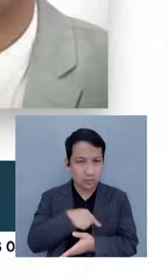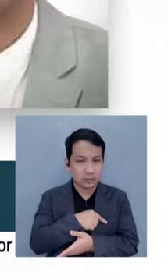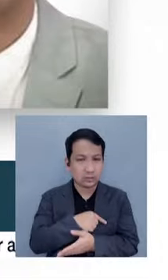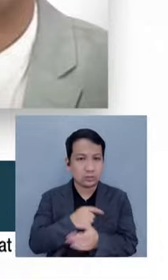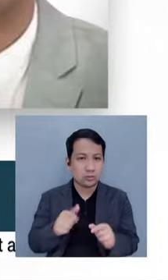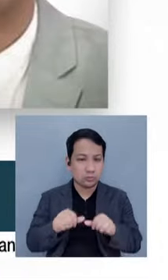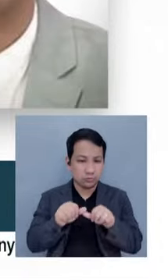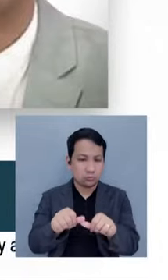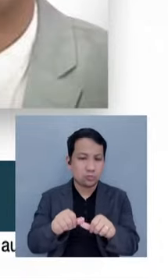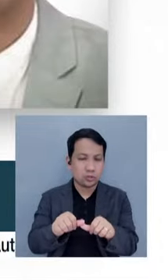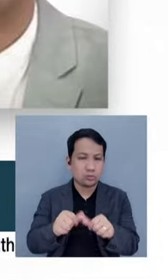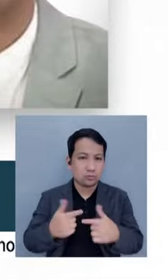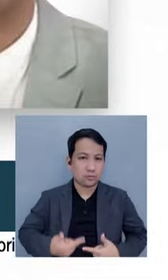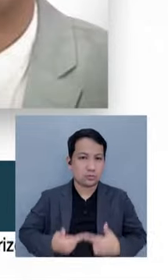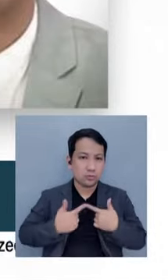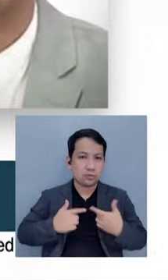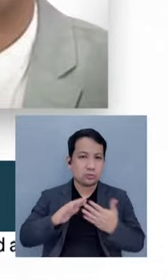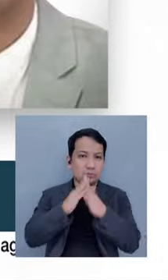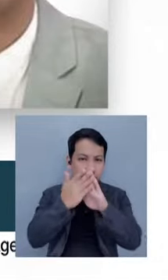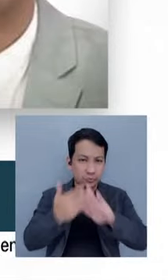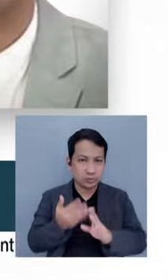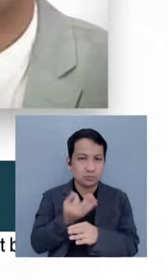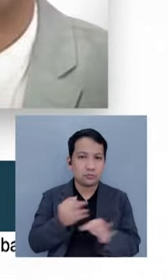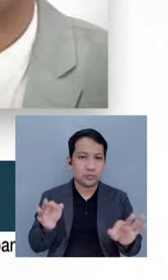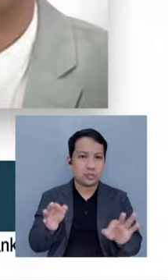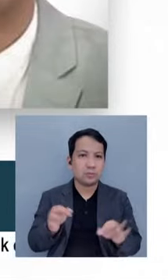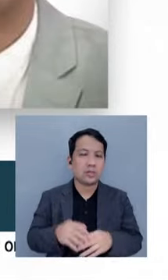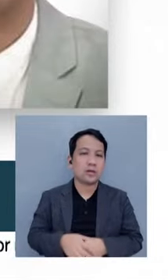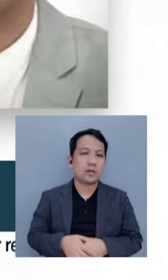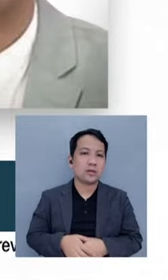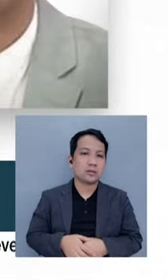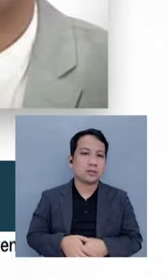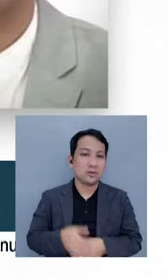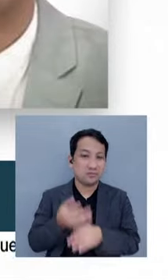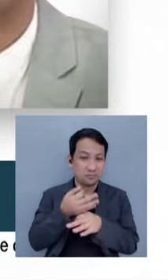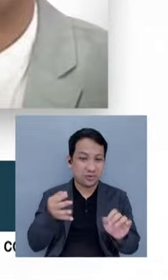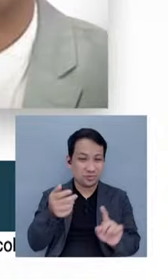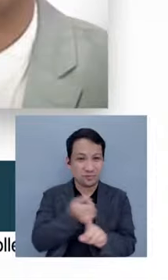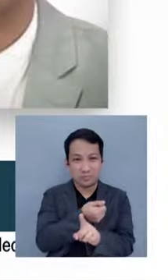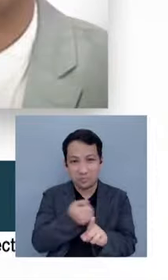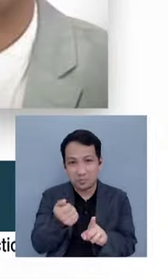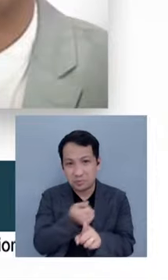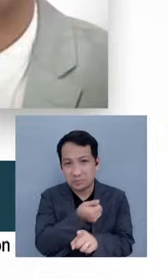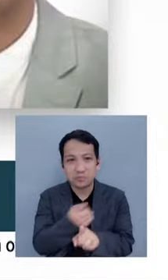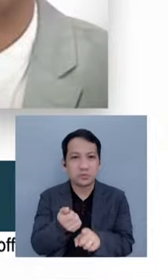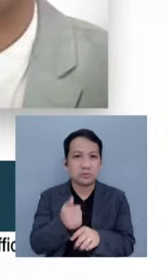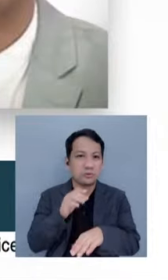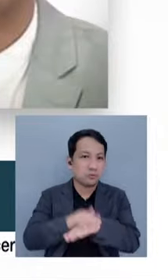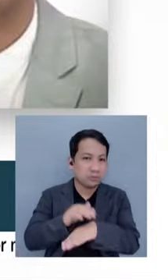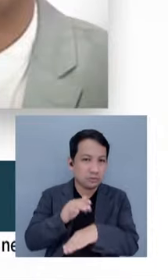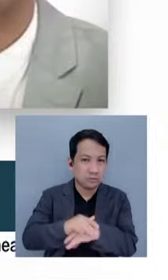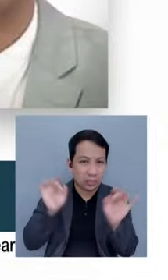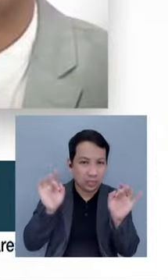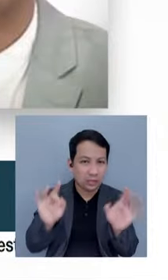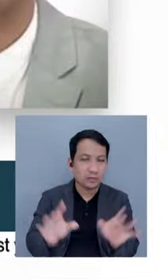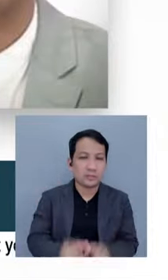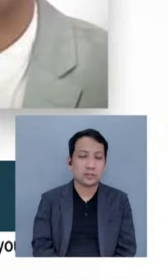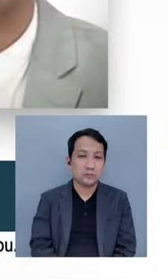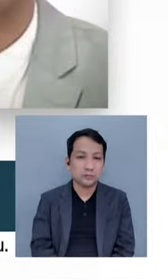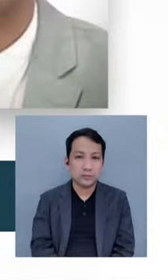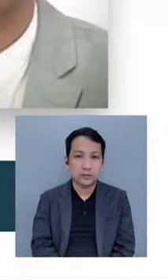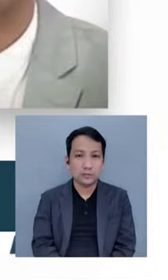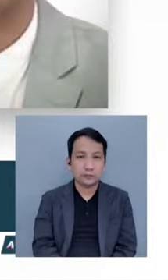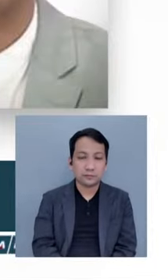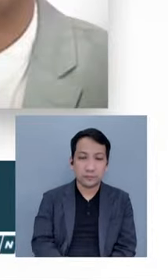the fundamental rights of Filipinos to live in peace and freedom and free from fear of violence and threat. The imminence